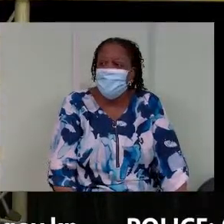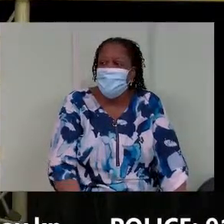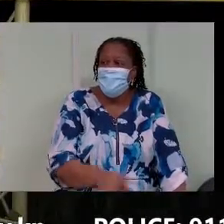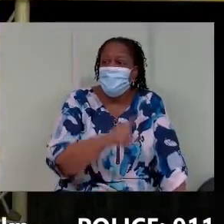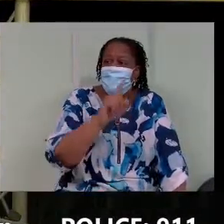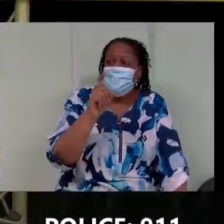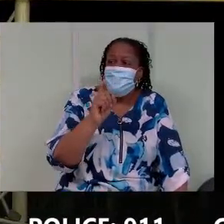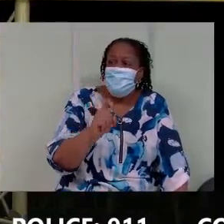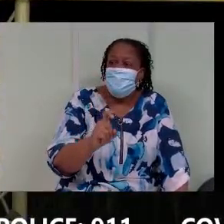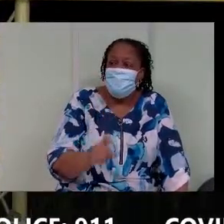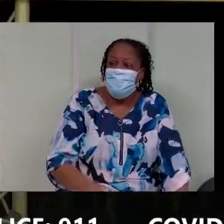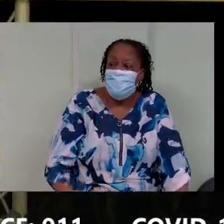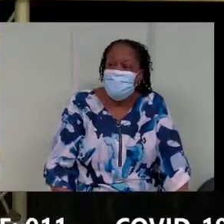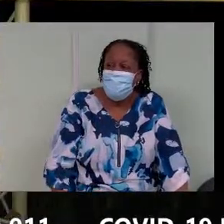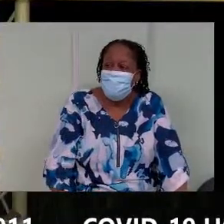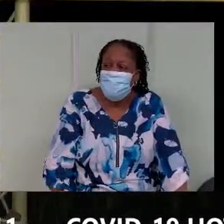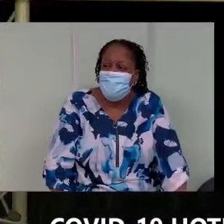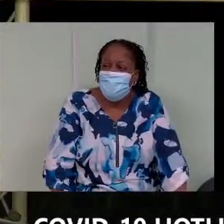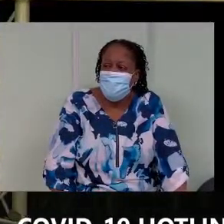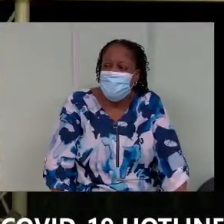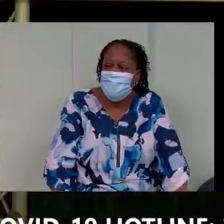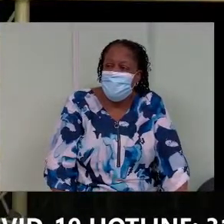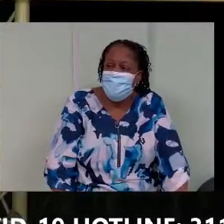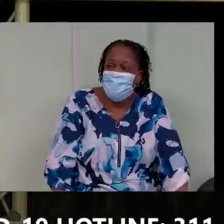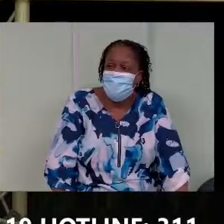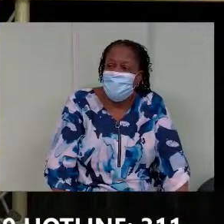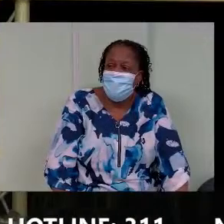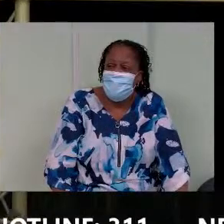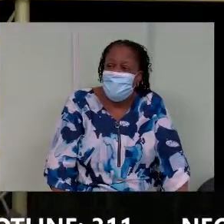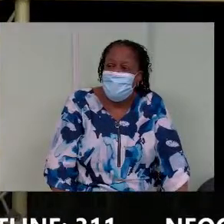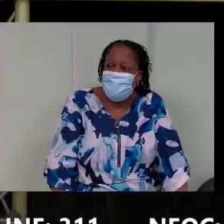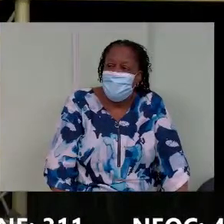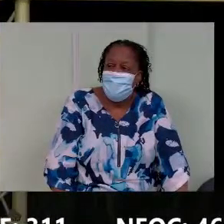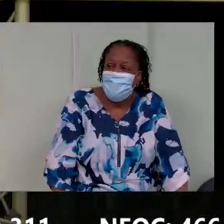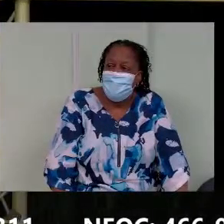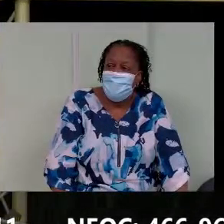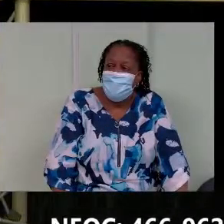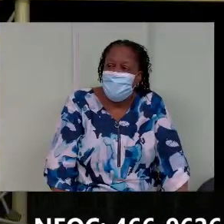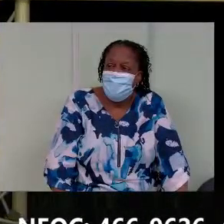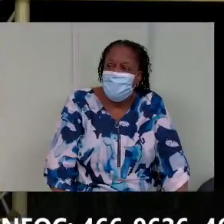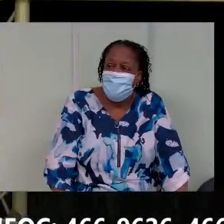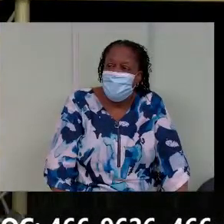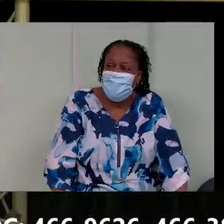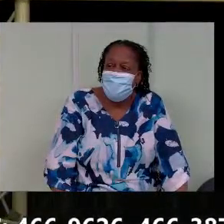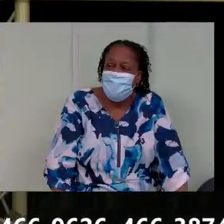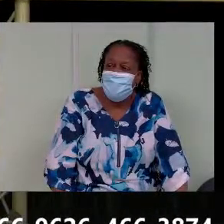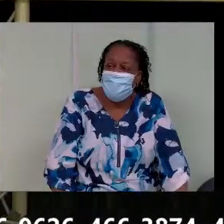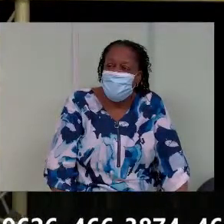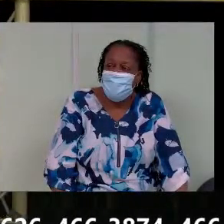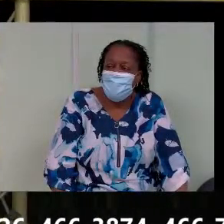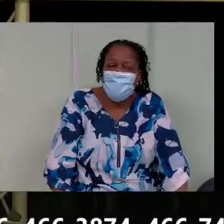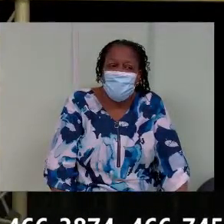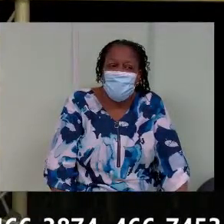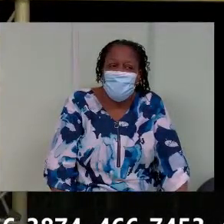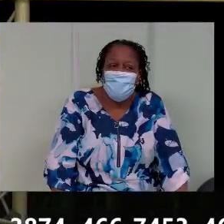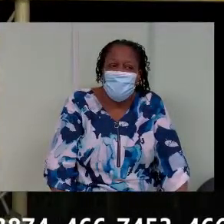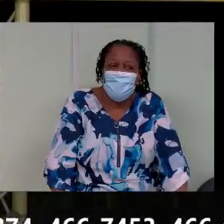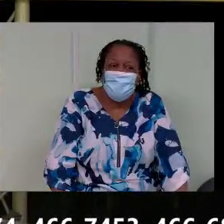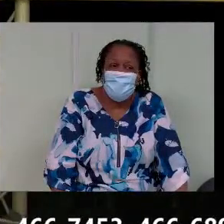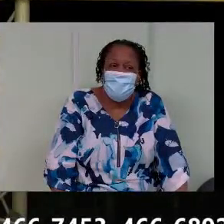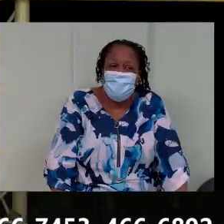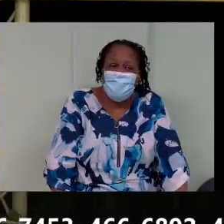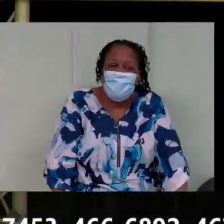What's the recommendation as it relates to masks with valves versus those without?